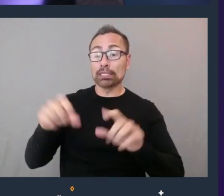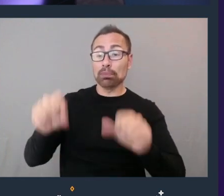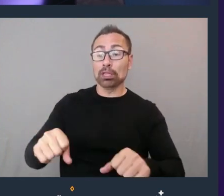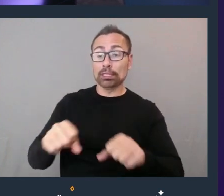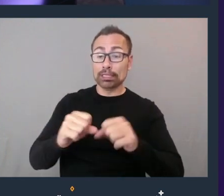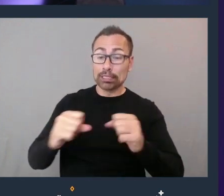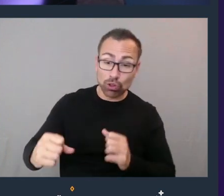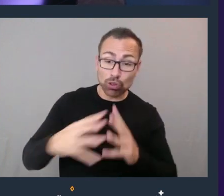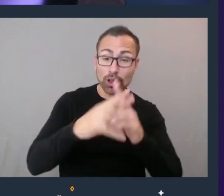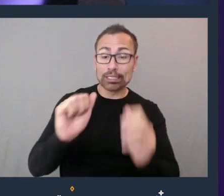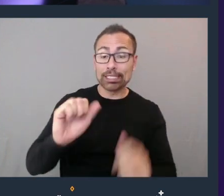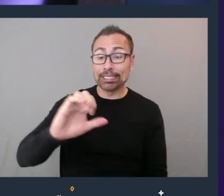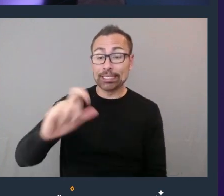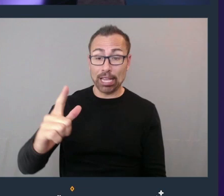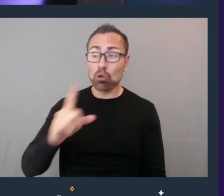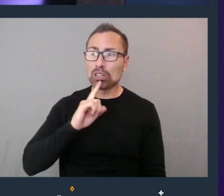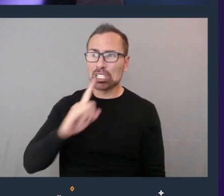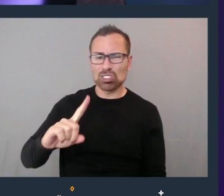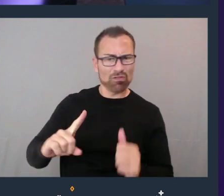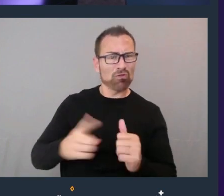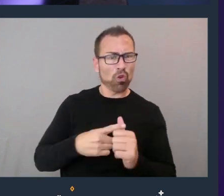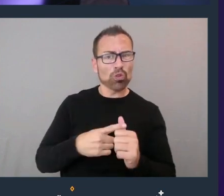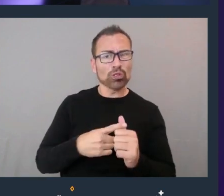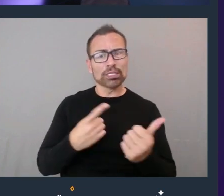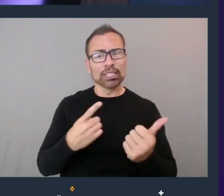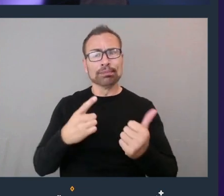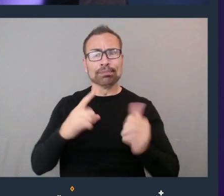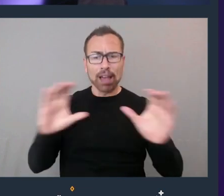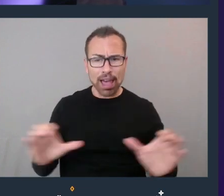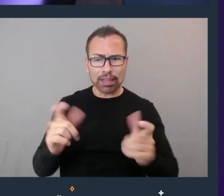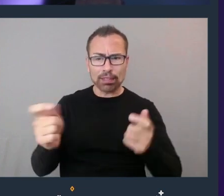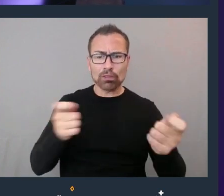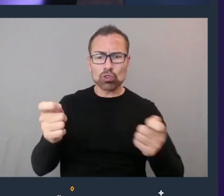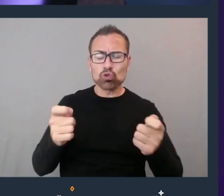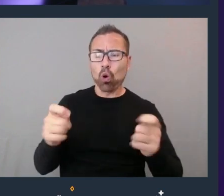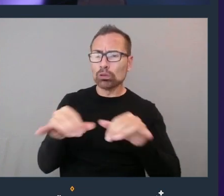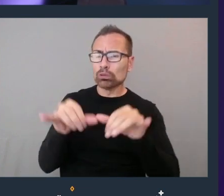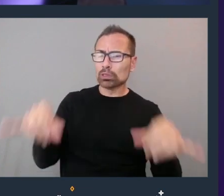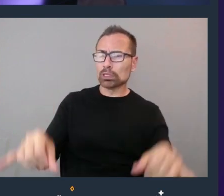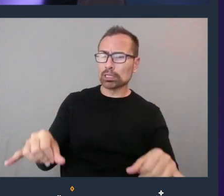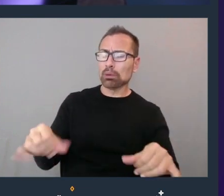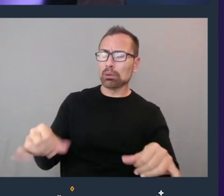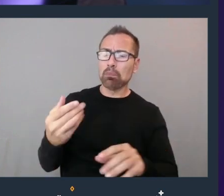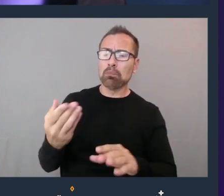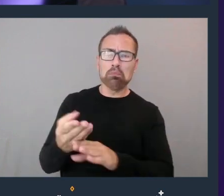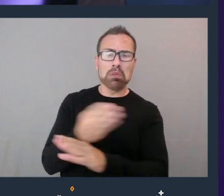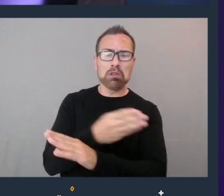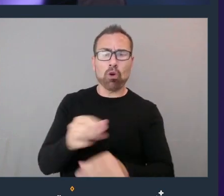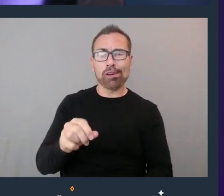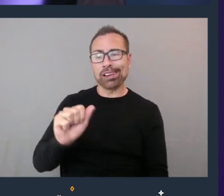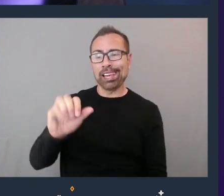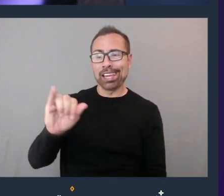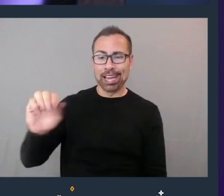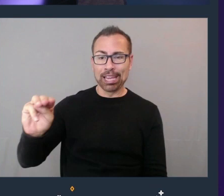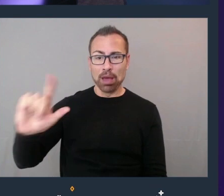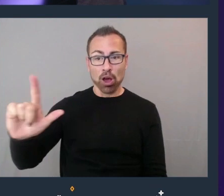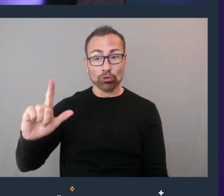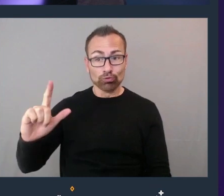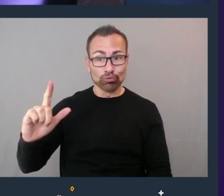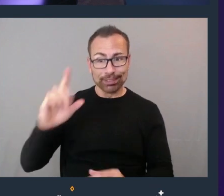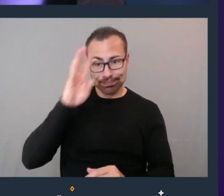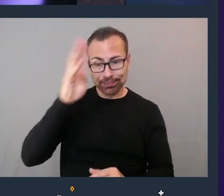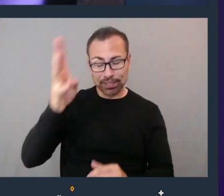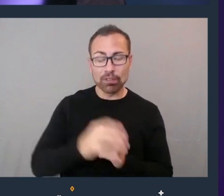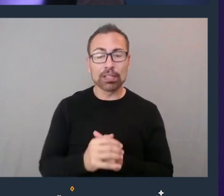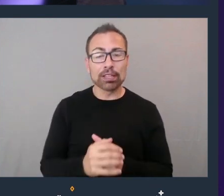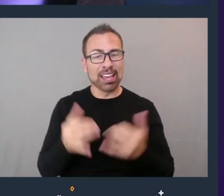that S3 used before IAM was even invented. These days, customers really prefer using IAM for access control, and disabling